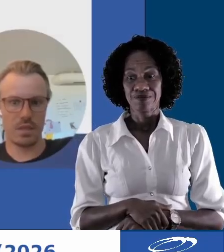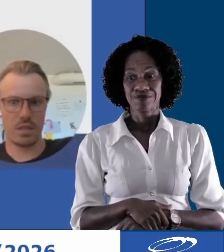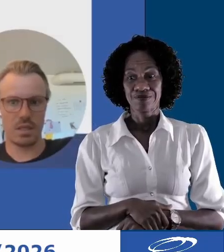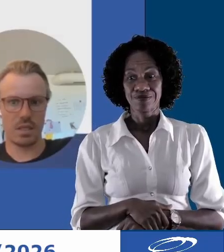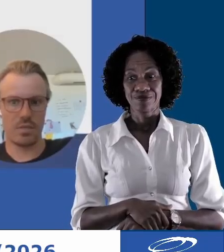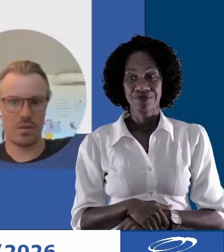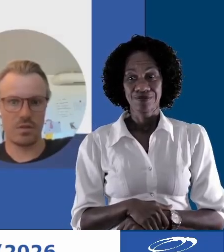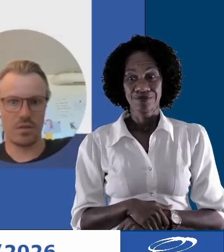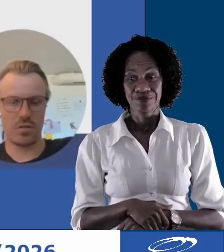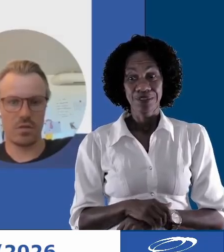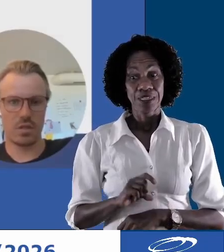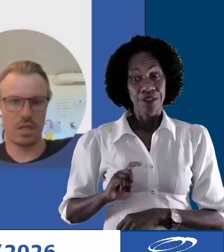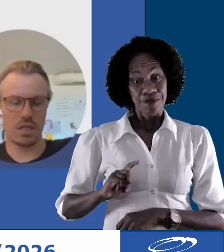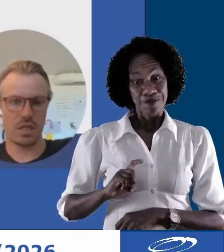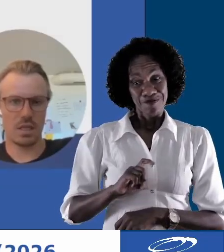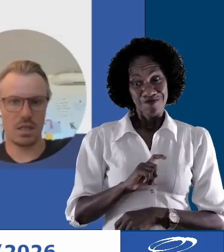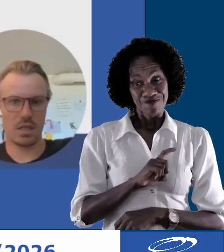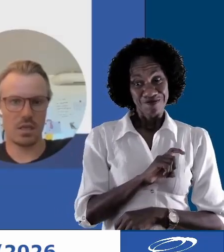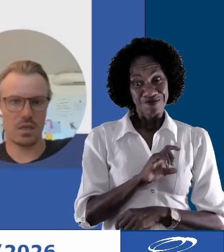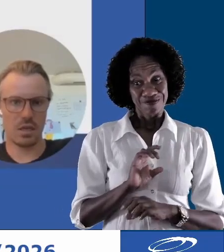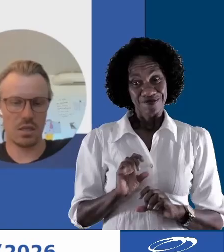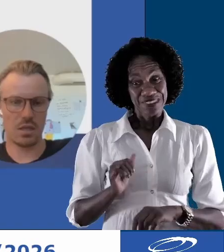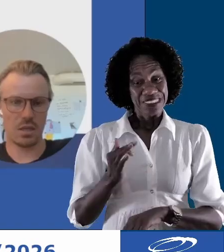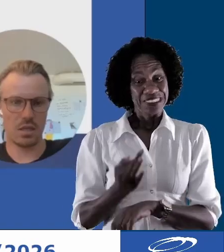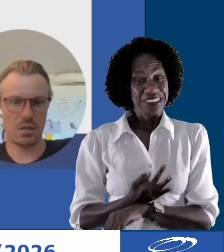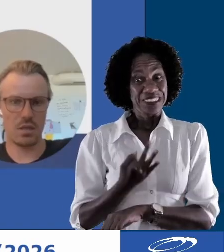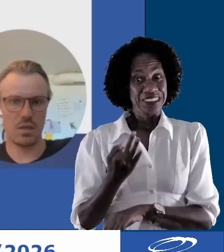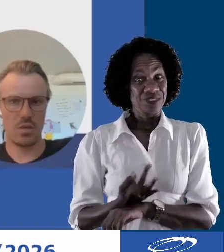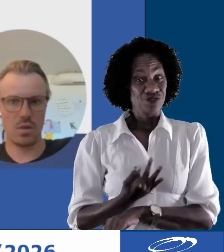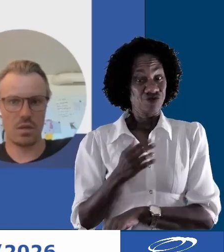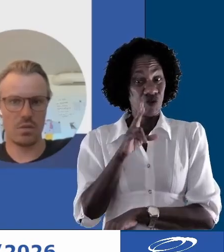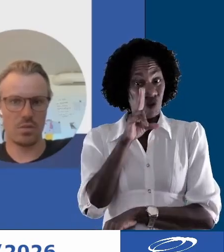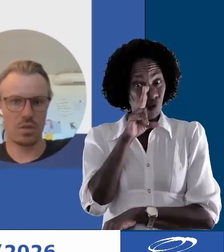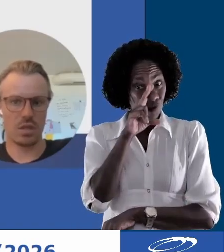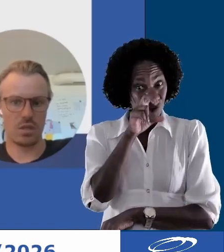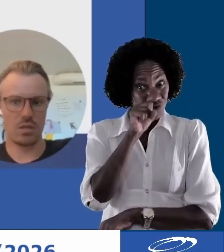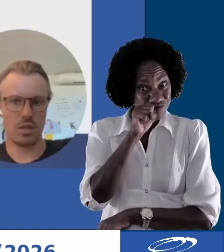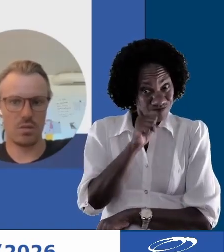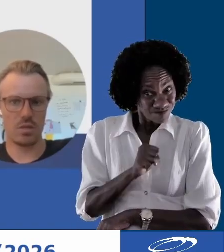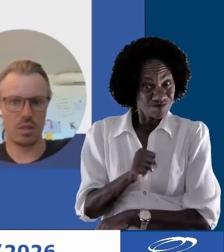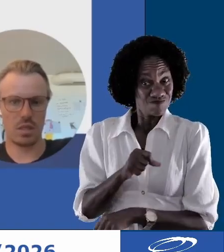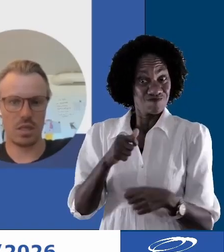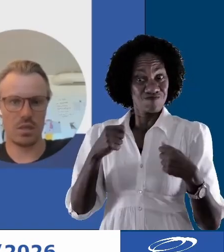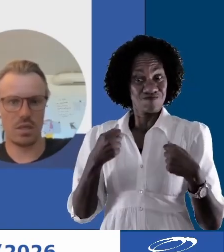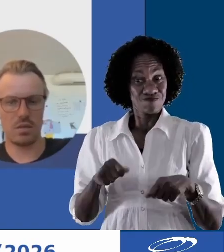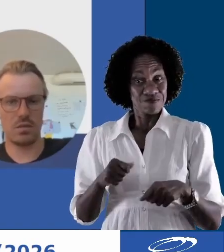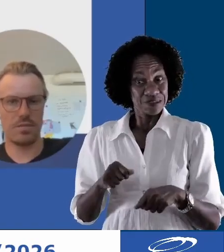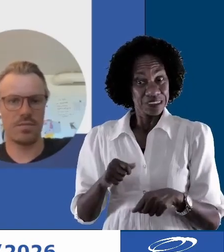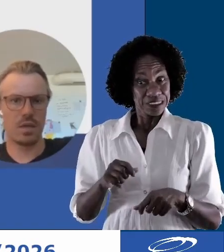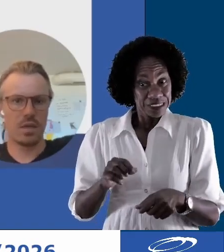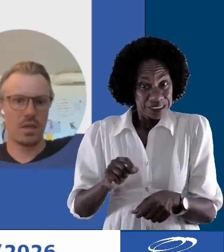This is an example of Staph aureus hiding in canaliculi, where the immune cells cannot